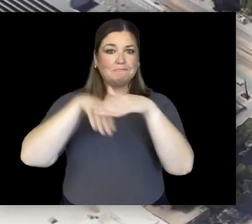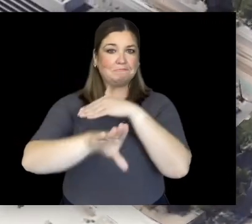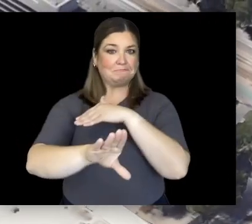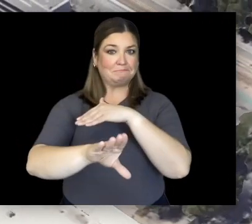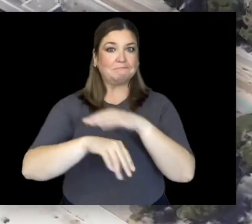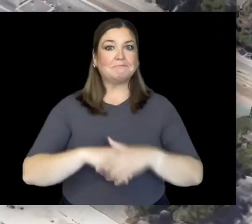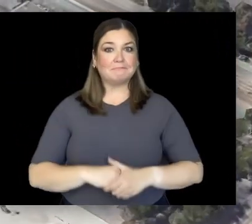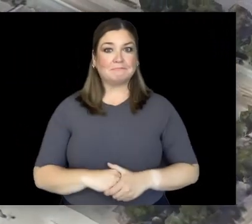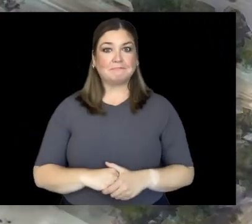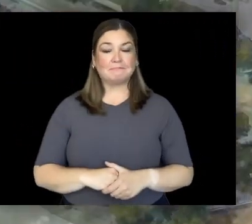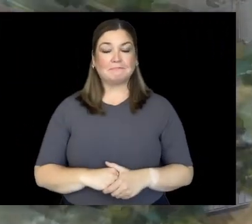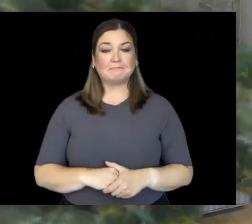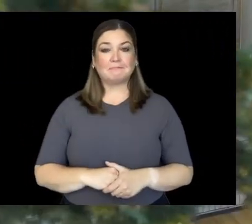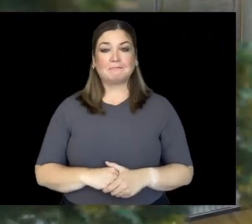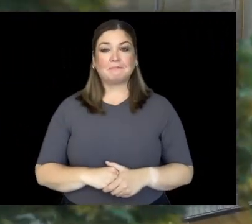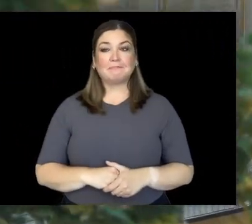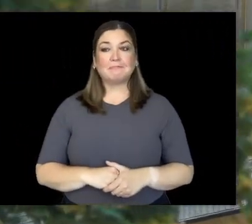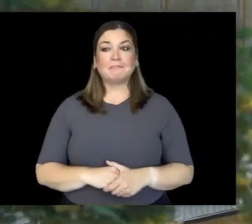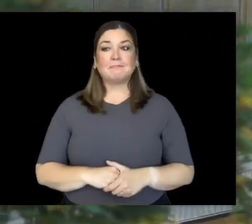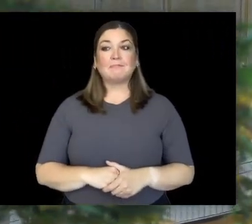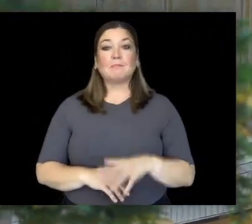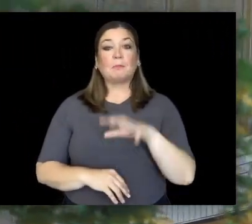to the north is the most convenient.